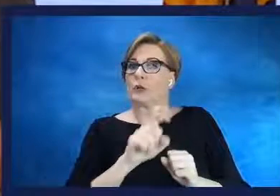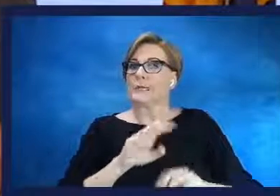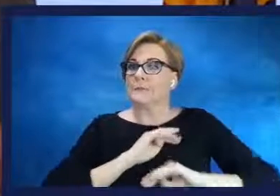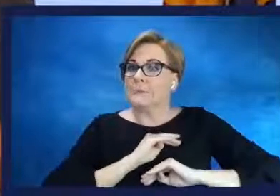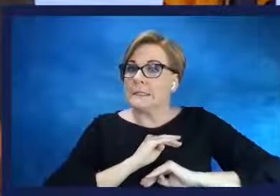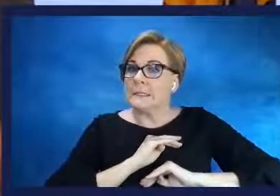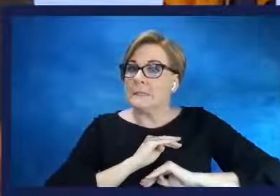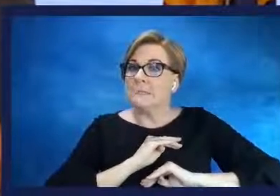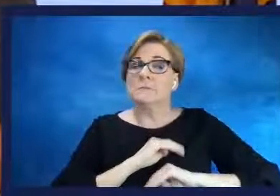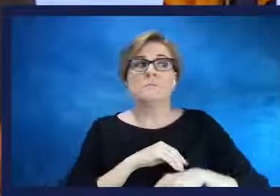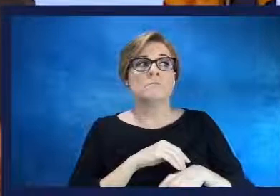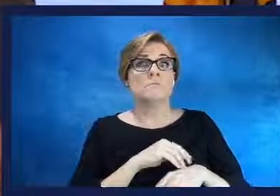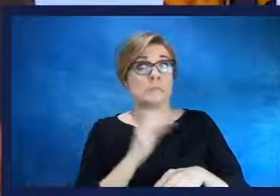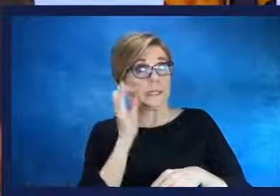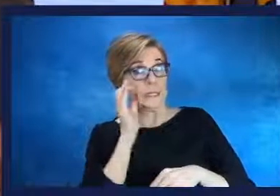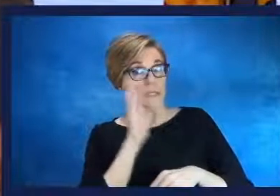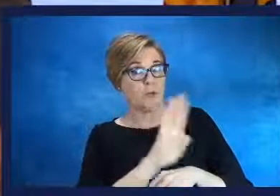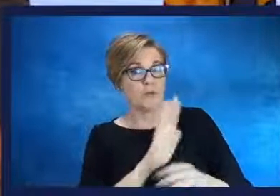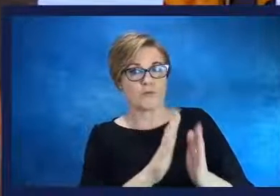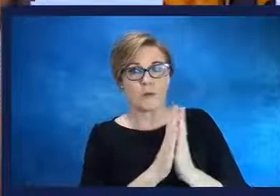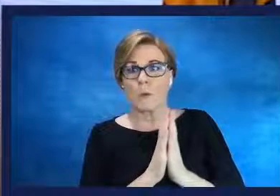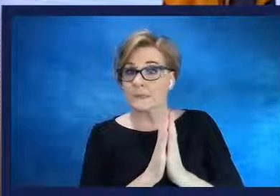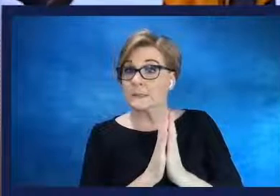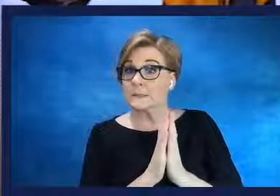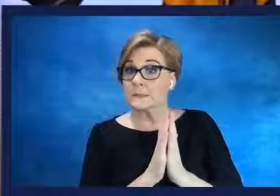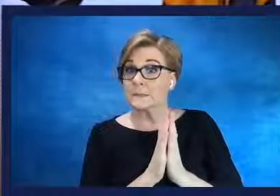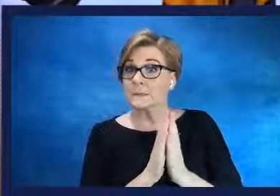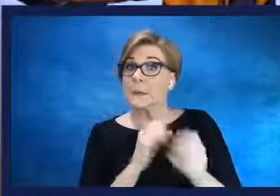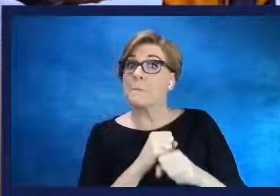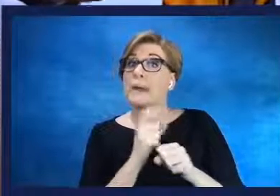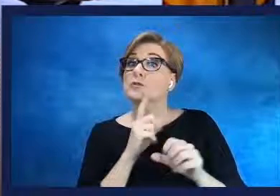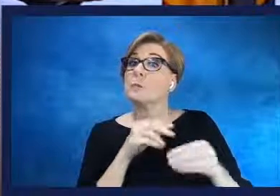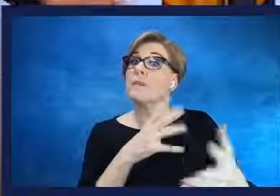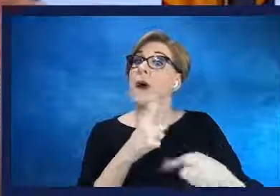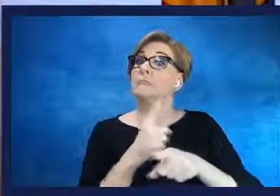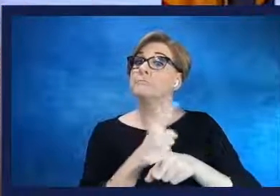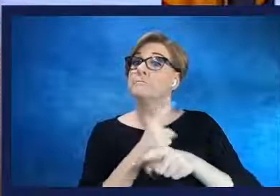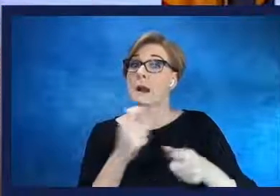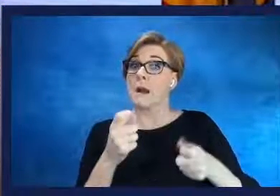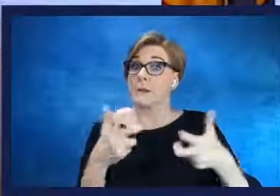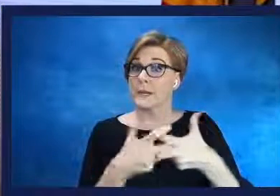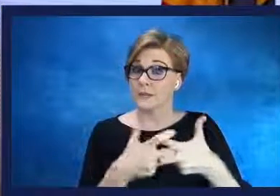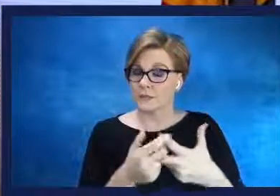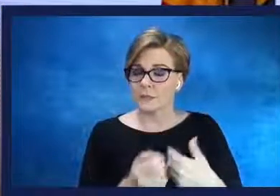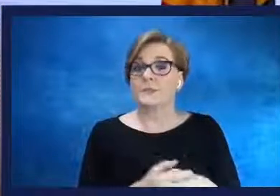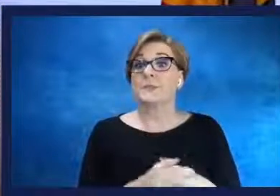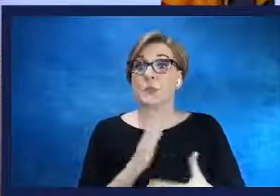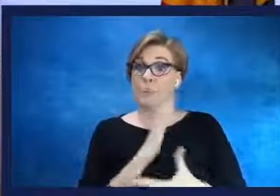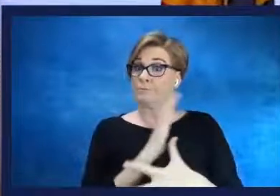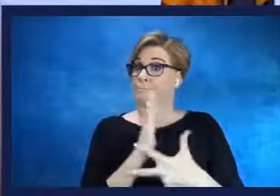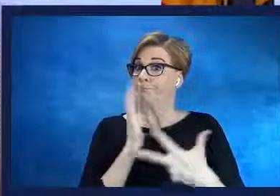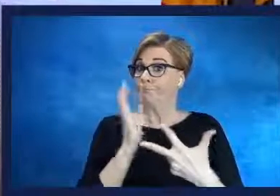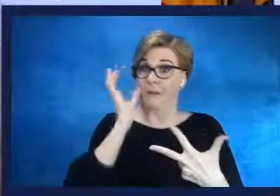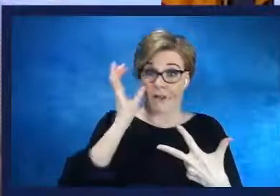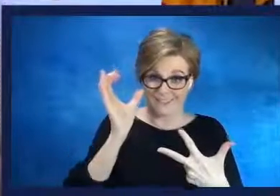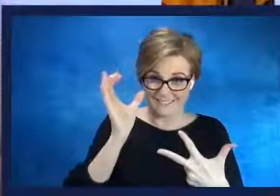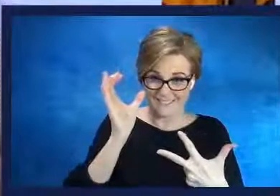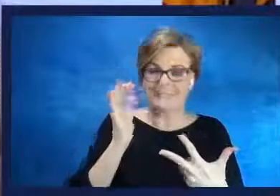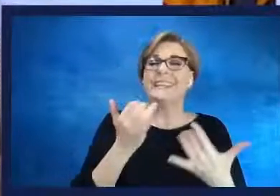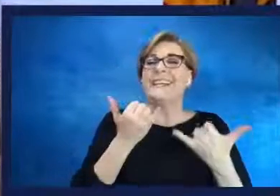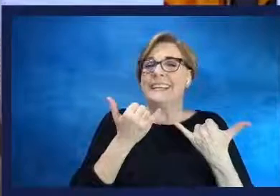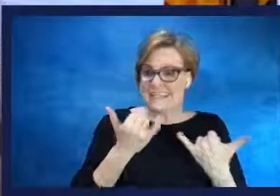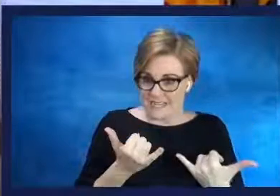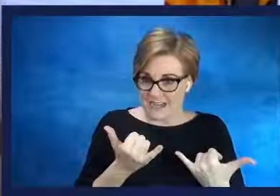their requests for those accommodations. So now that we've covered those concepts, we're going to go through and to discuss some of the